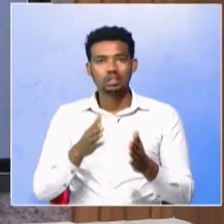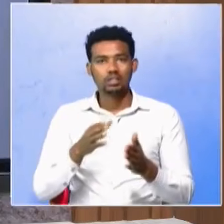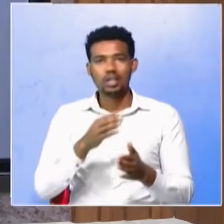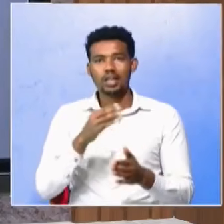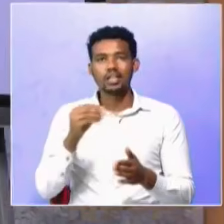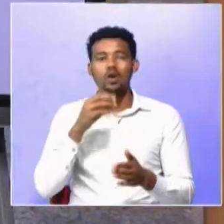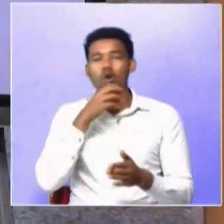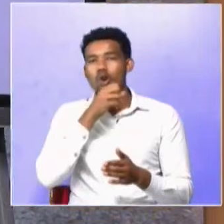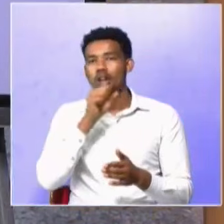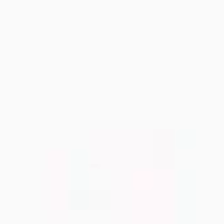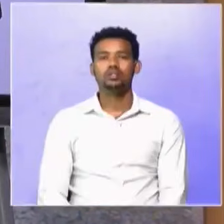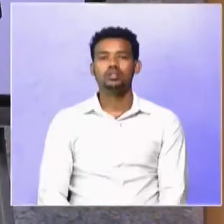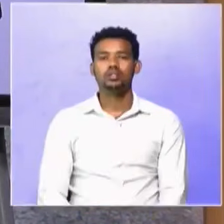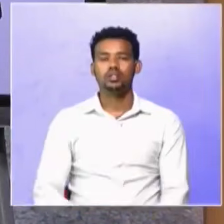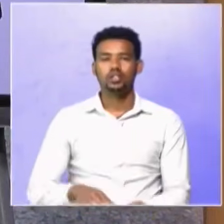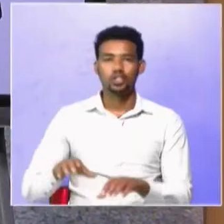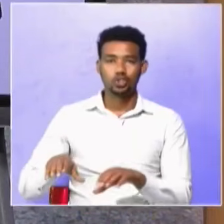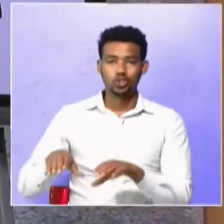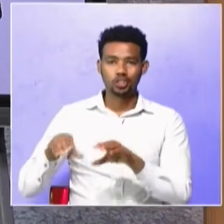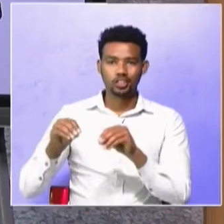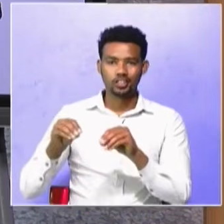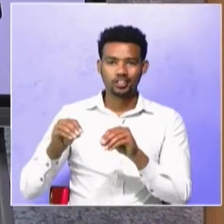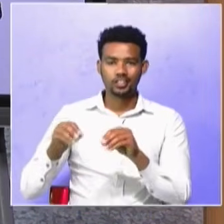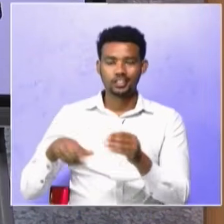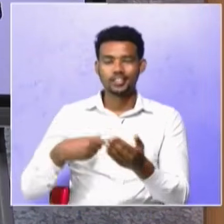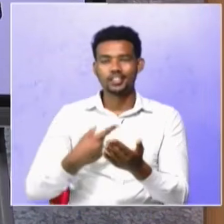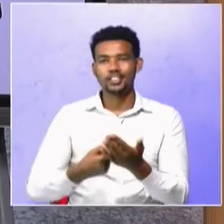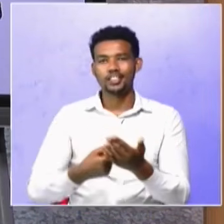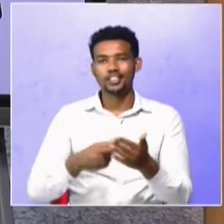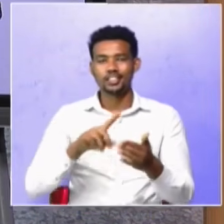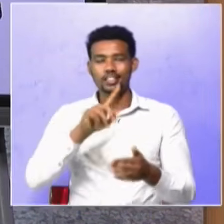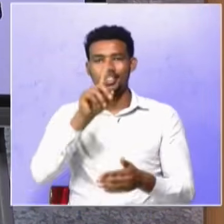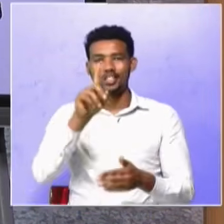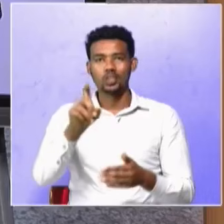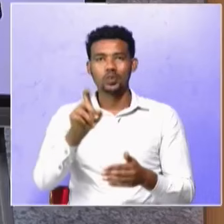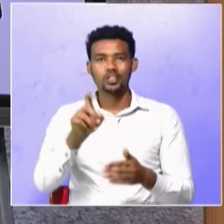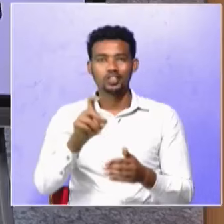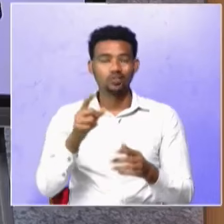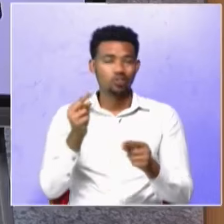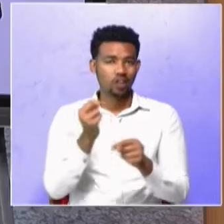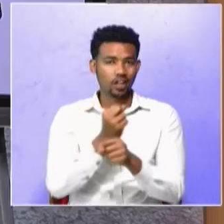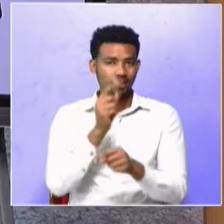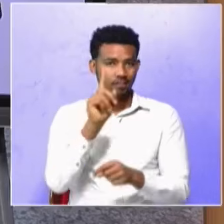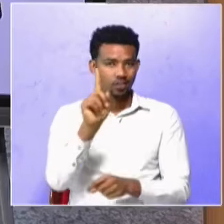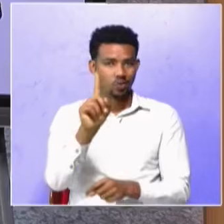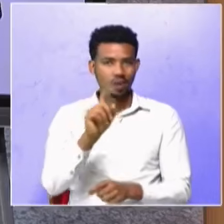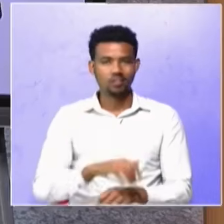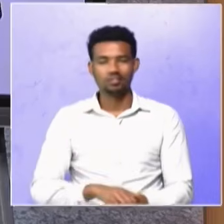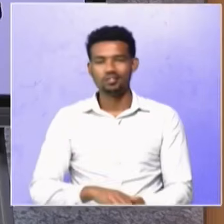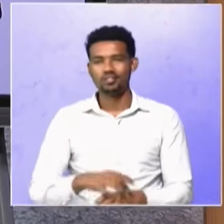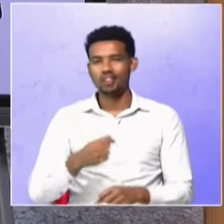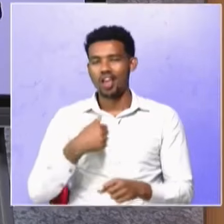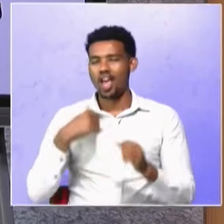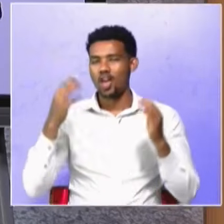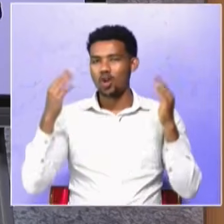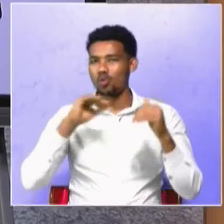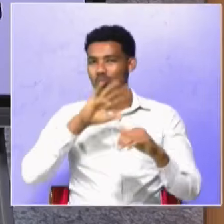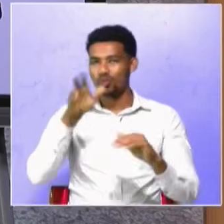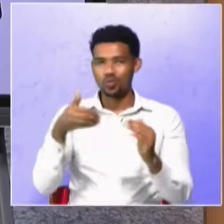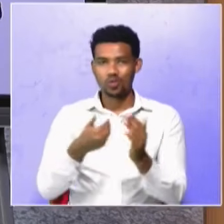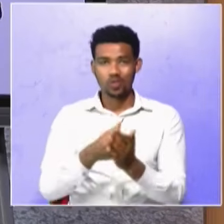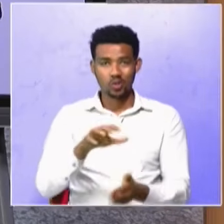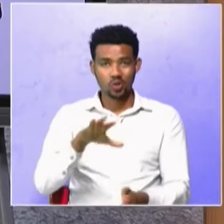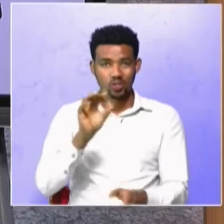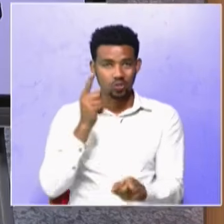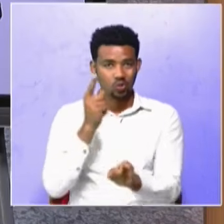and oldest. Students, this is the question for activity 1. I hope you all are get